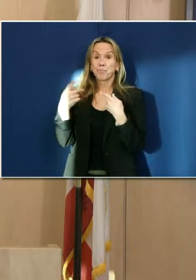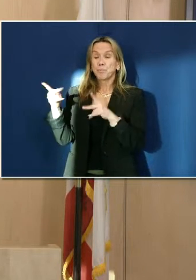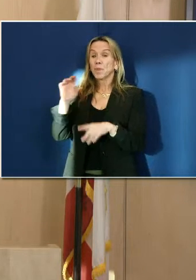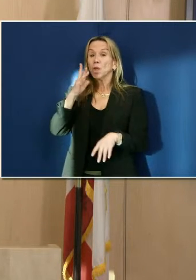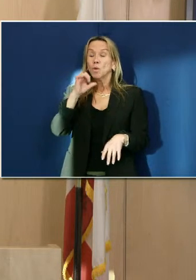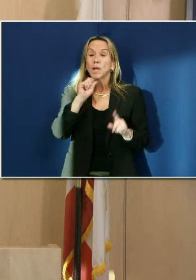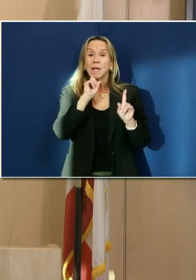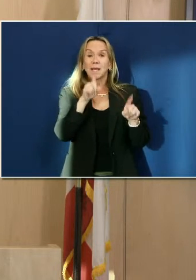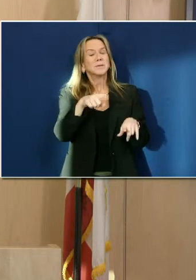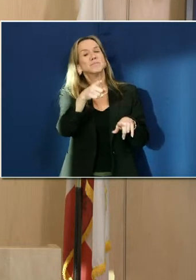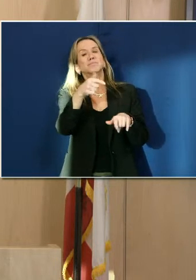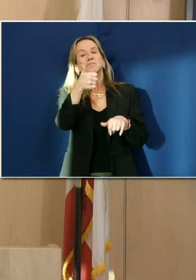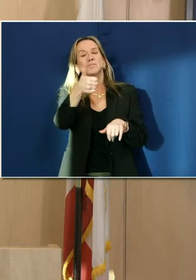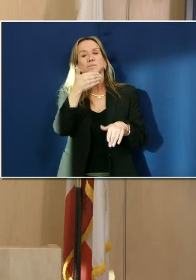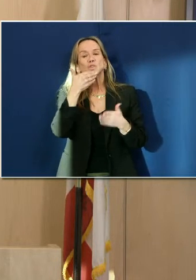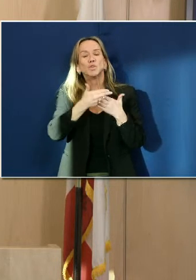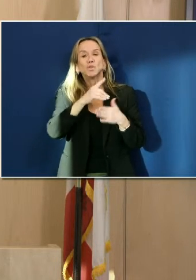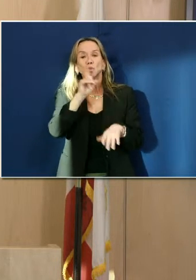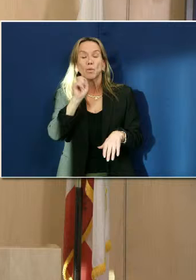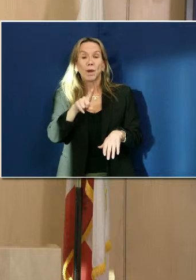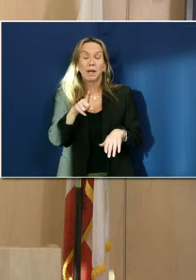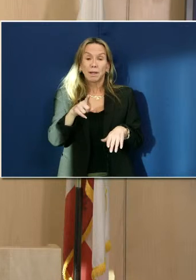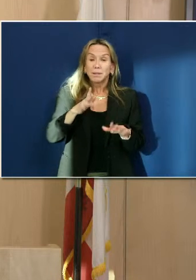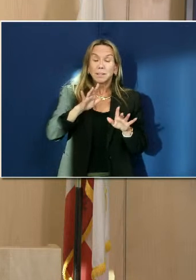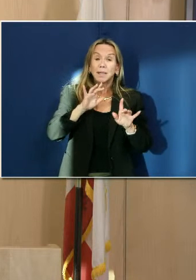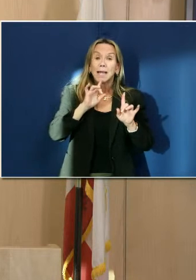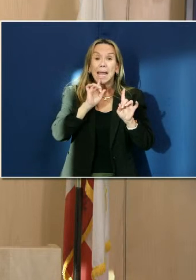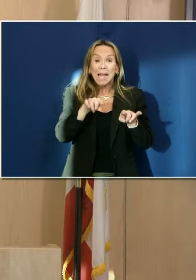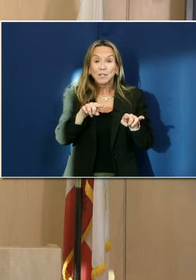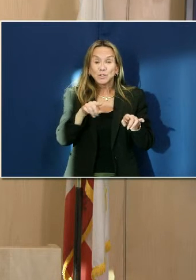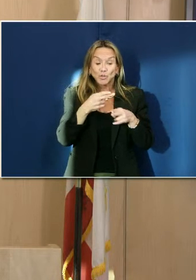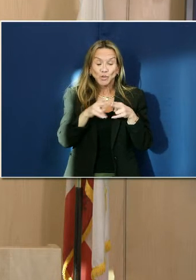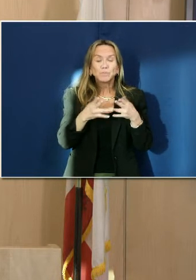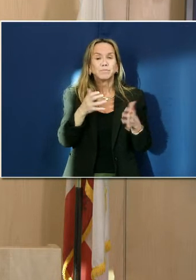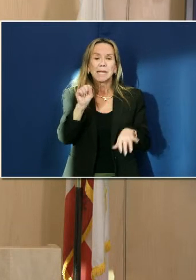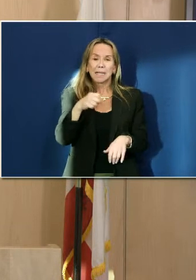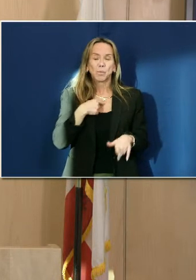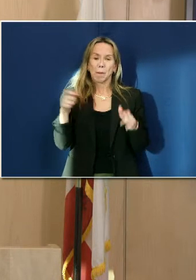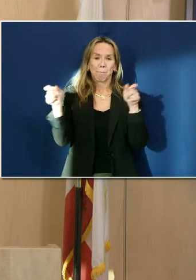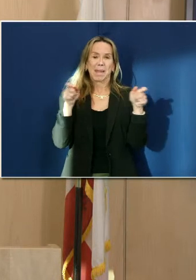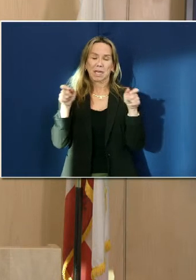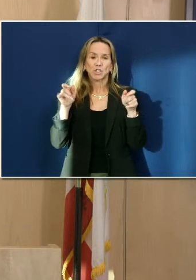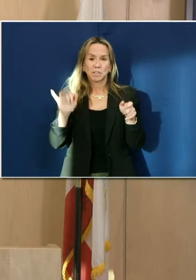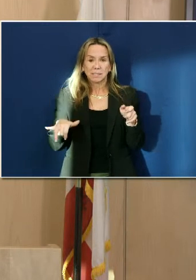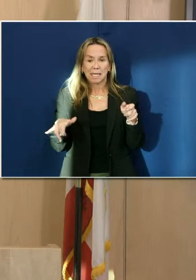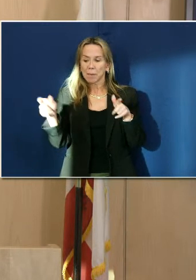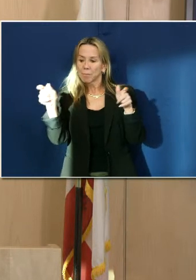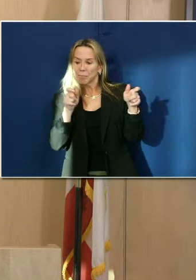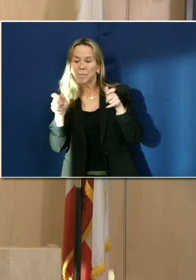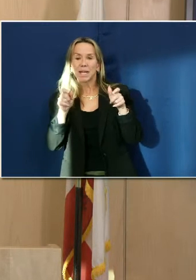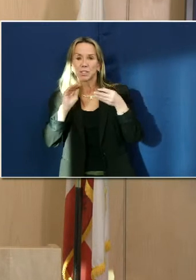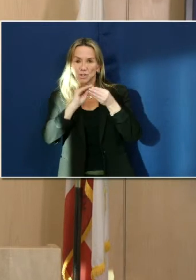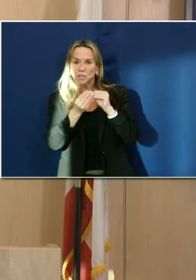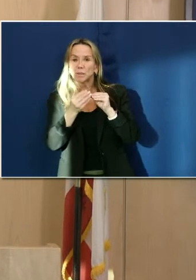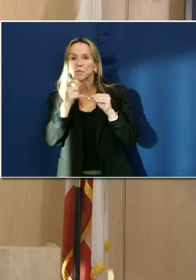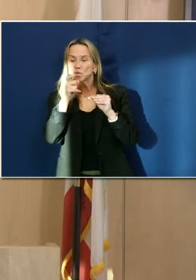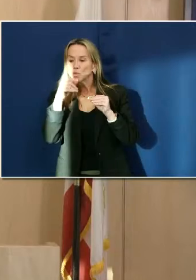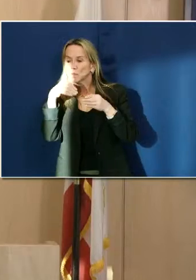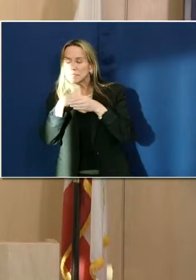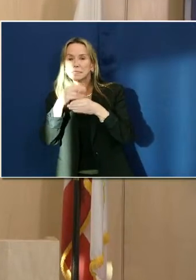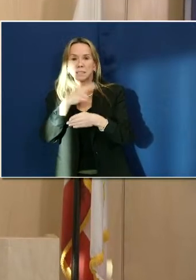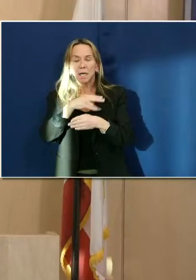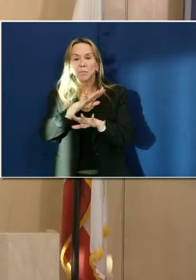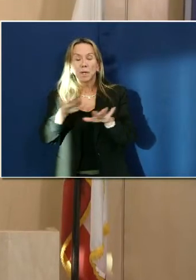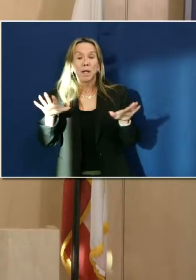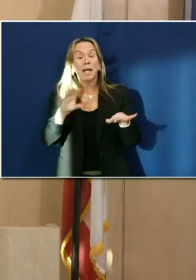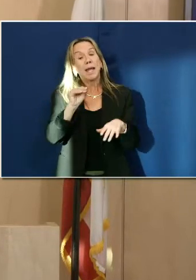No, it's an excellent question, and the short answer is yes, we're managing that. We also, as I mentioned earlier, what